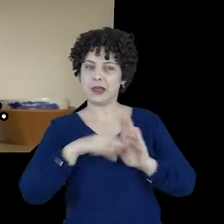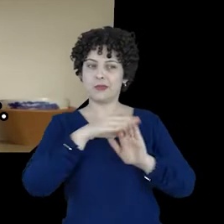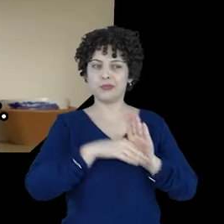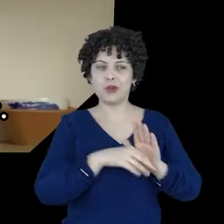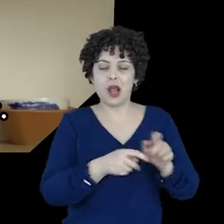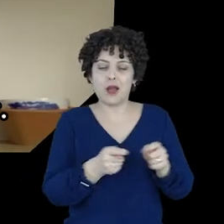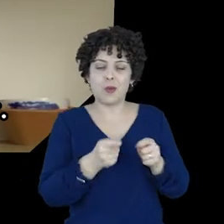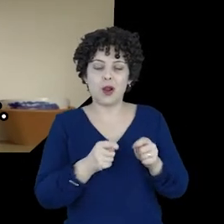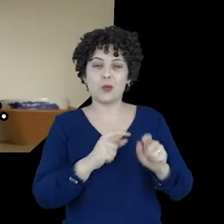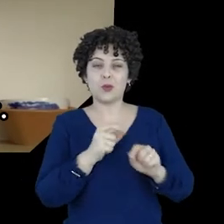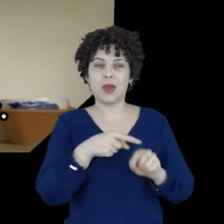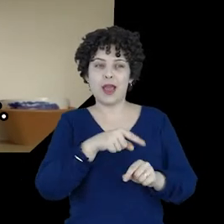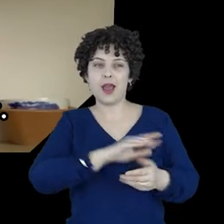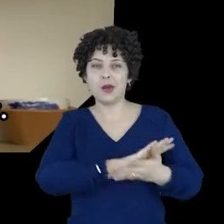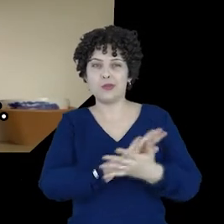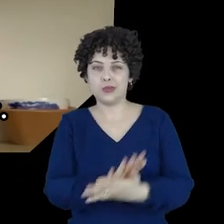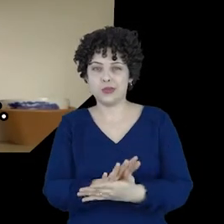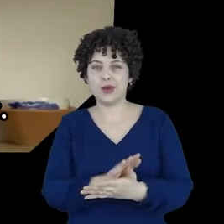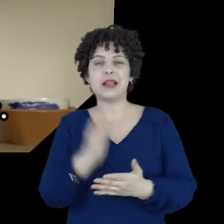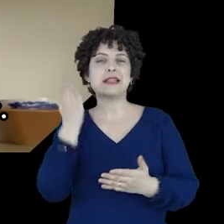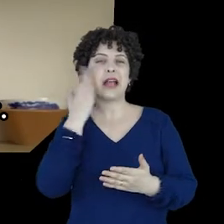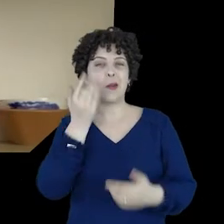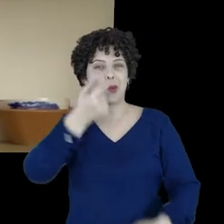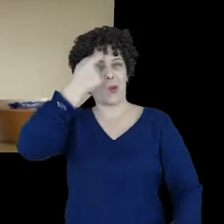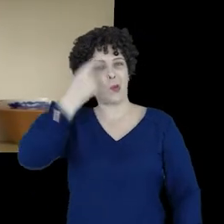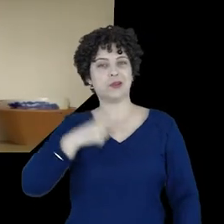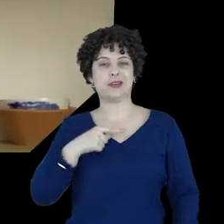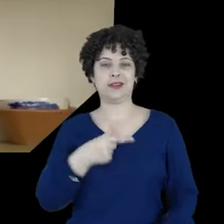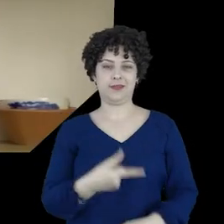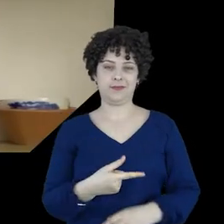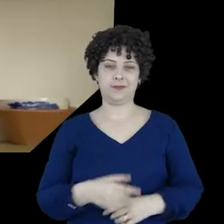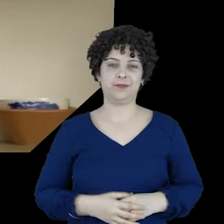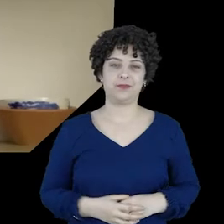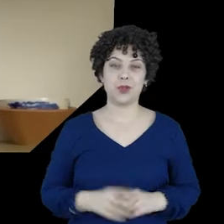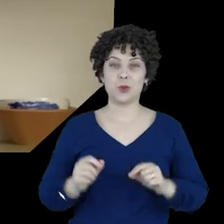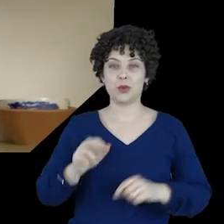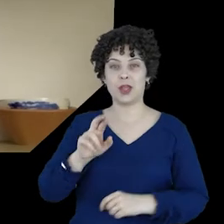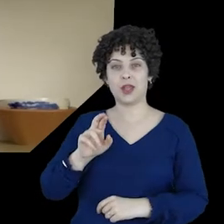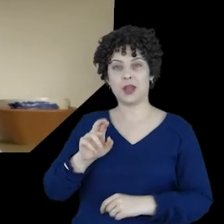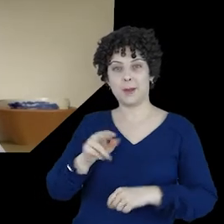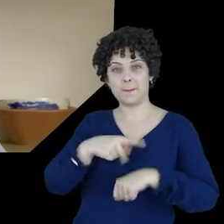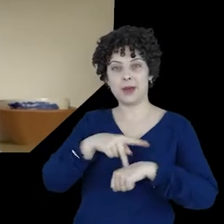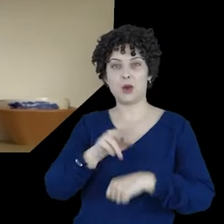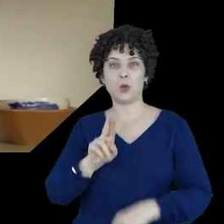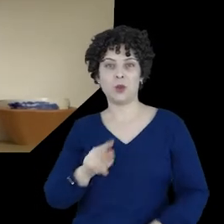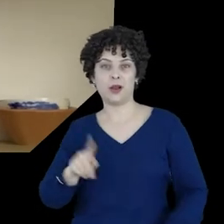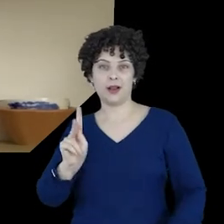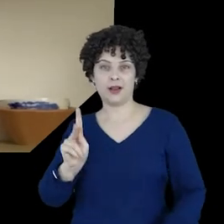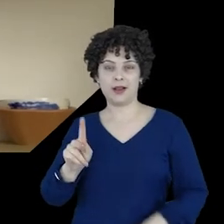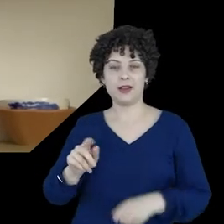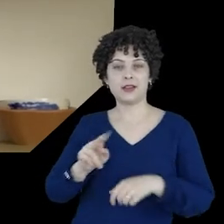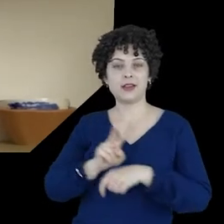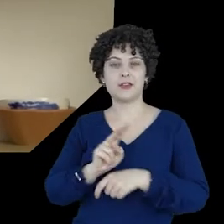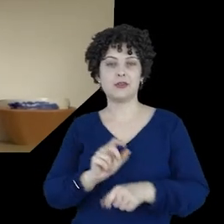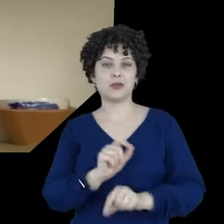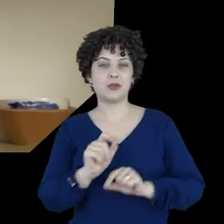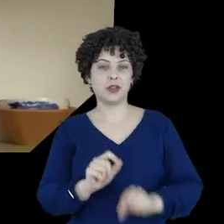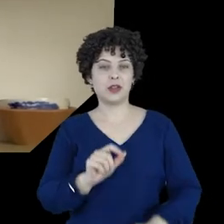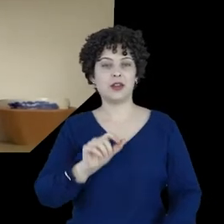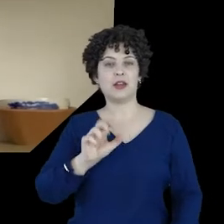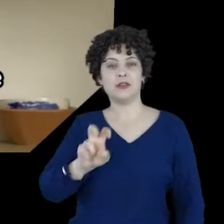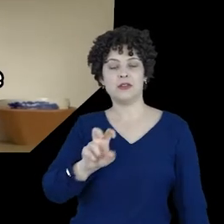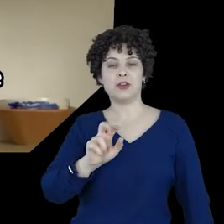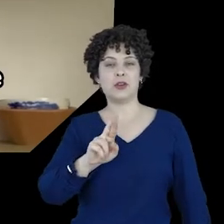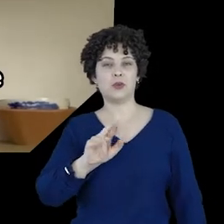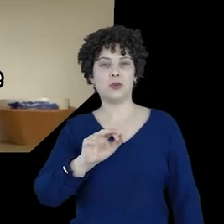this, you can regulate their ability to harm. And in the UK, that's what we've seen. Really championed by the Five Rights